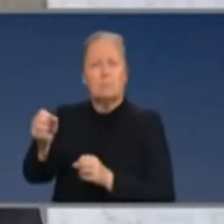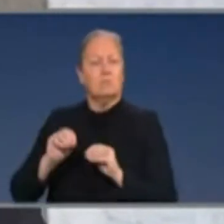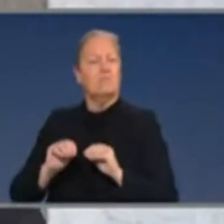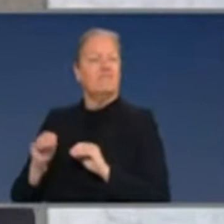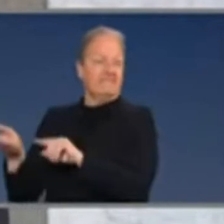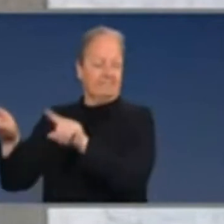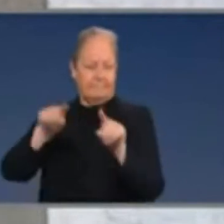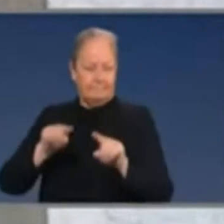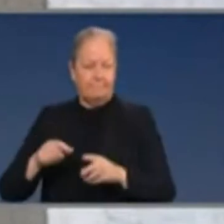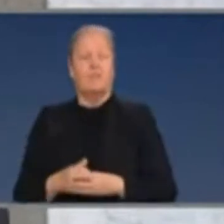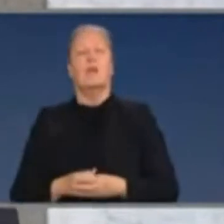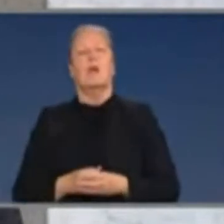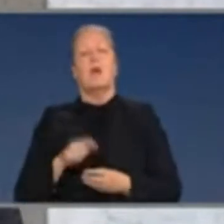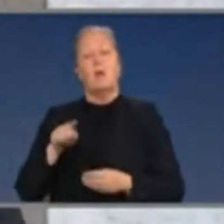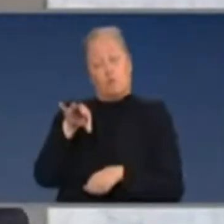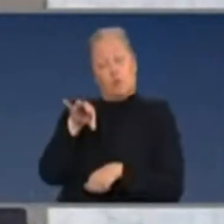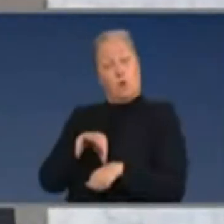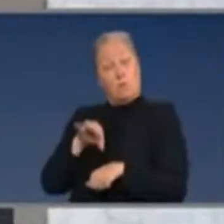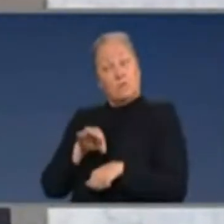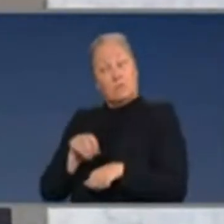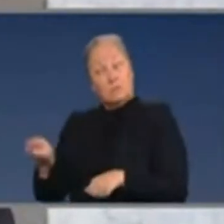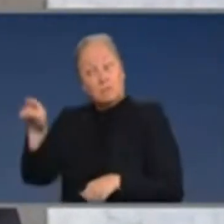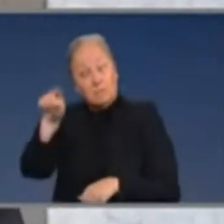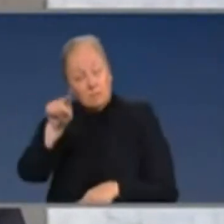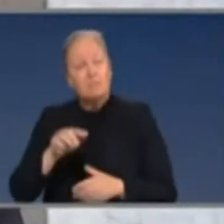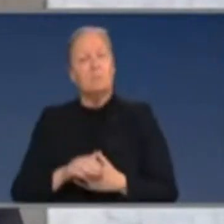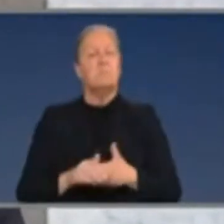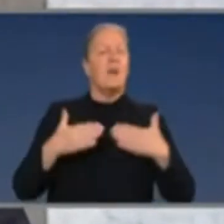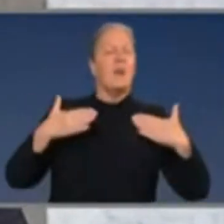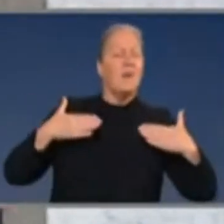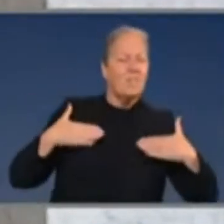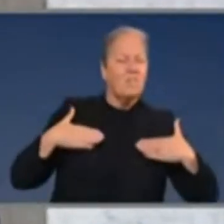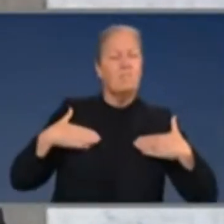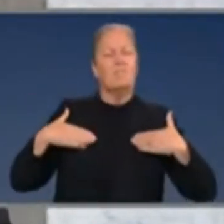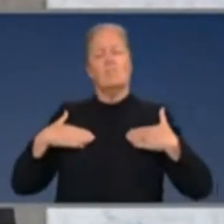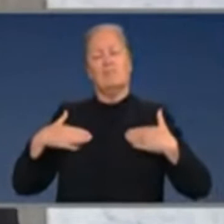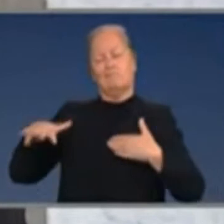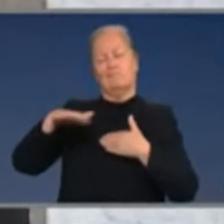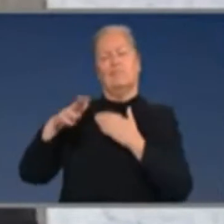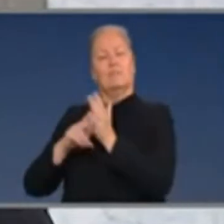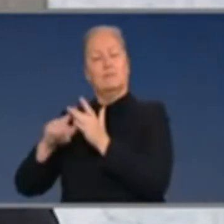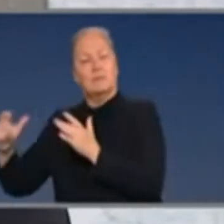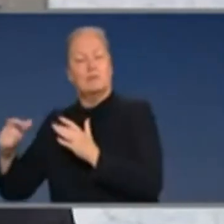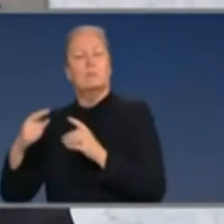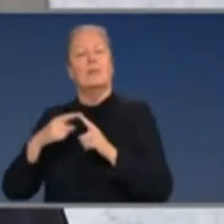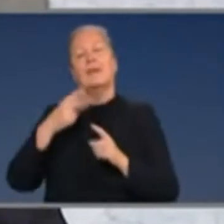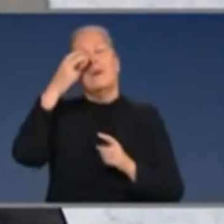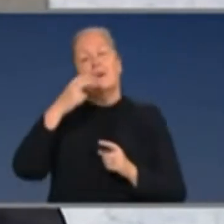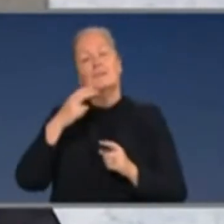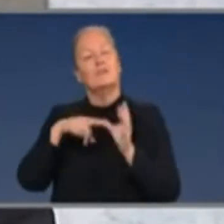the integration of the work being done by the local hospitals, the Public Health Unit of Victoria, together with the aged care